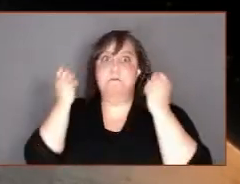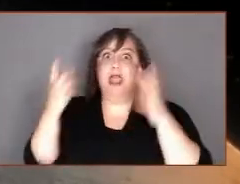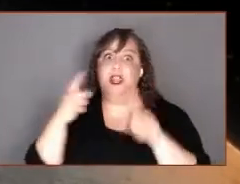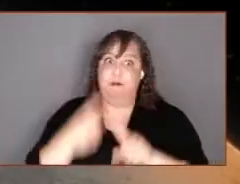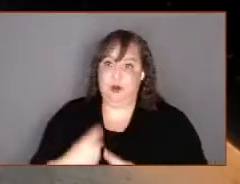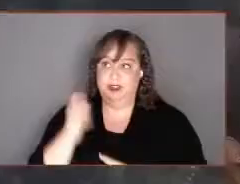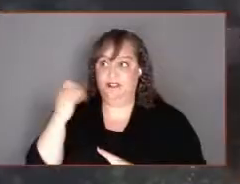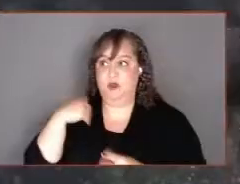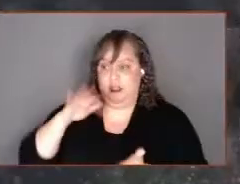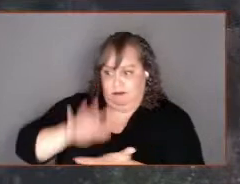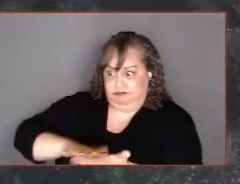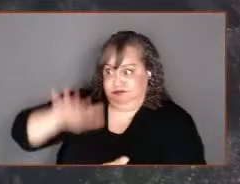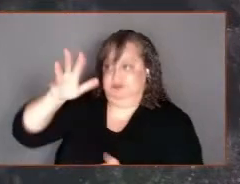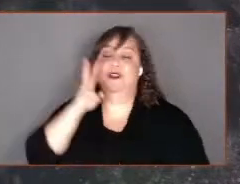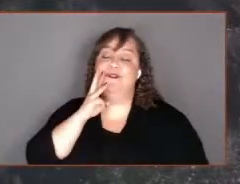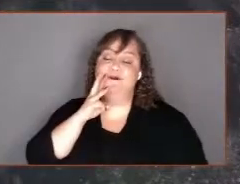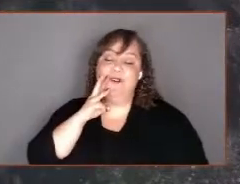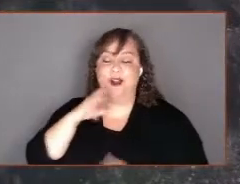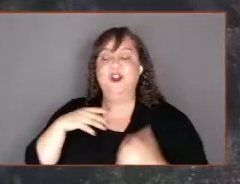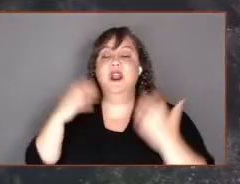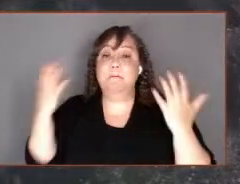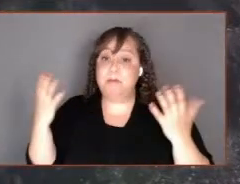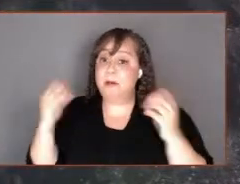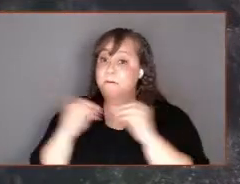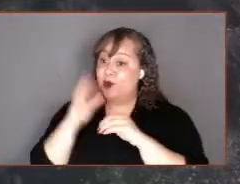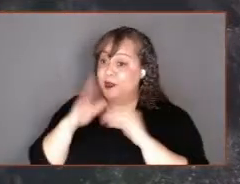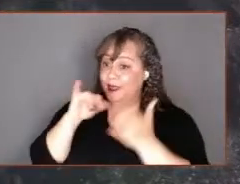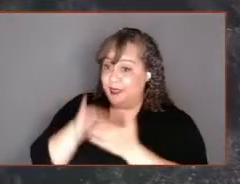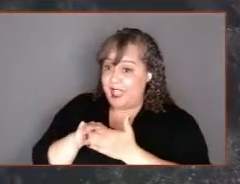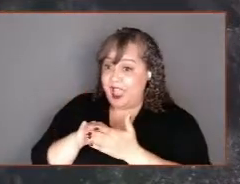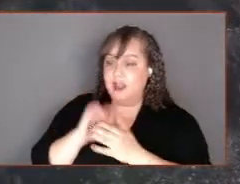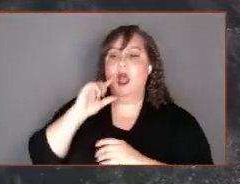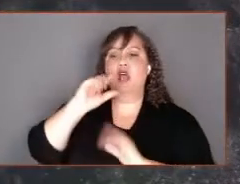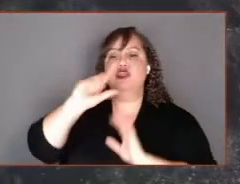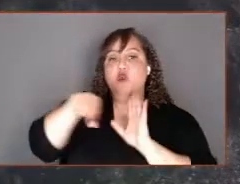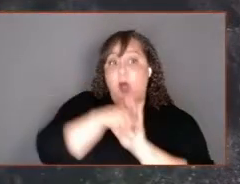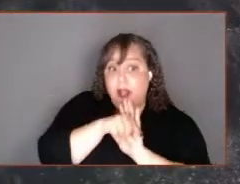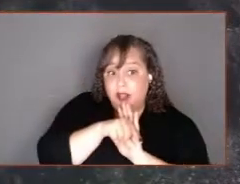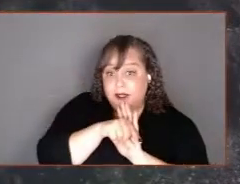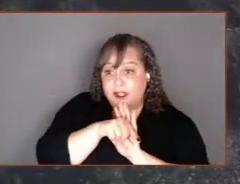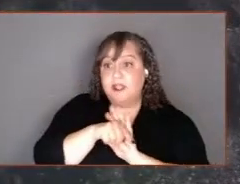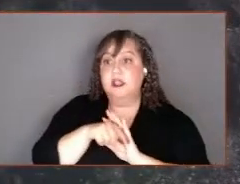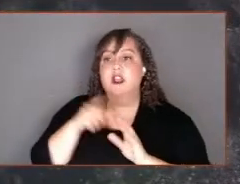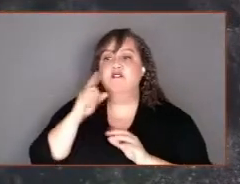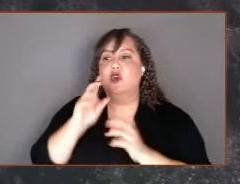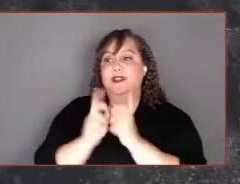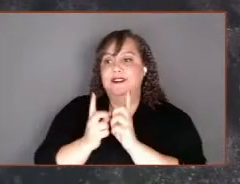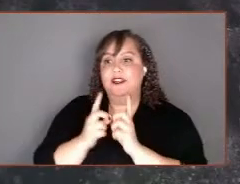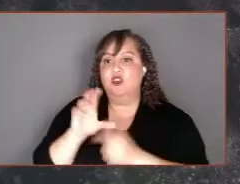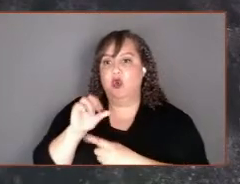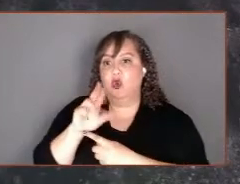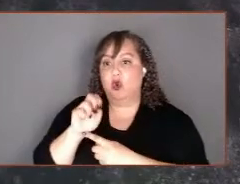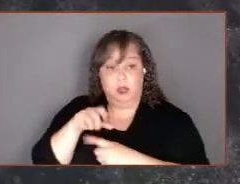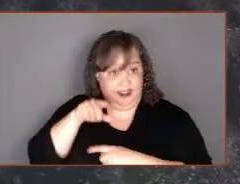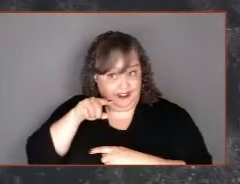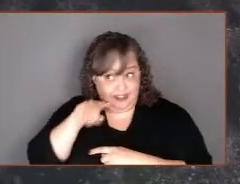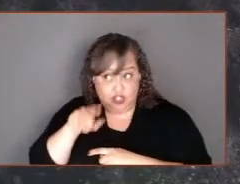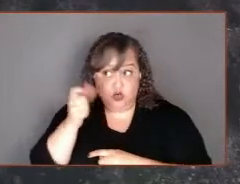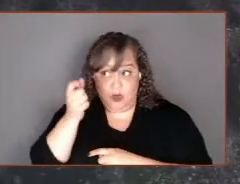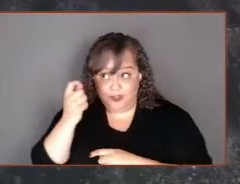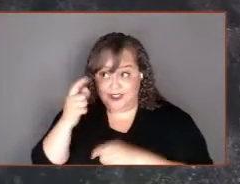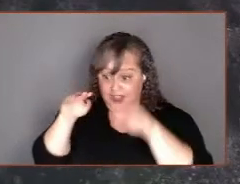that you produced. But beyond that, the quality of that digital core. Did you understand the layers you went through? We give you points for that. The